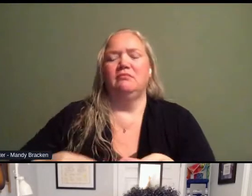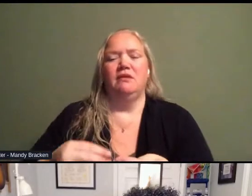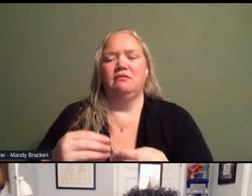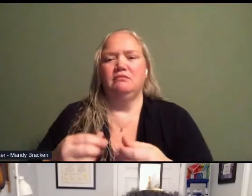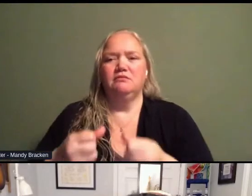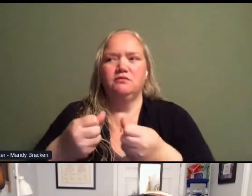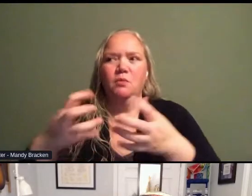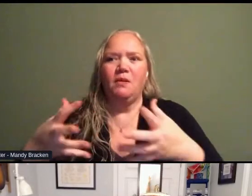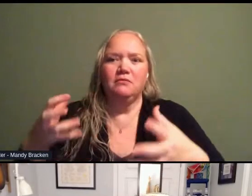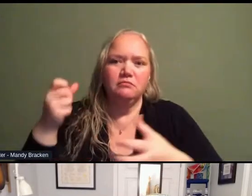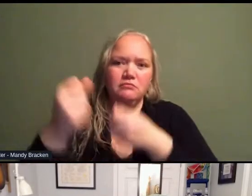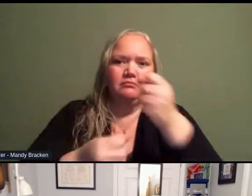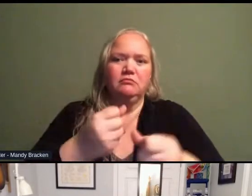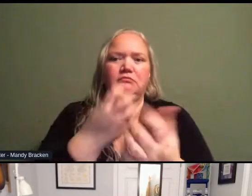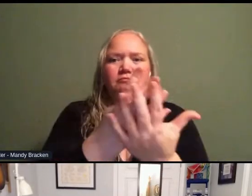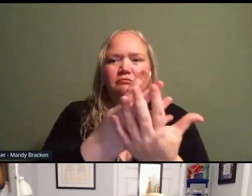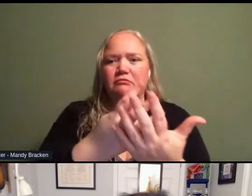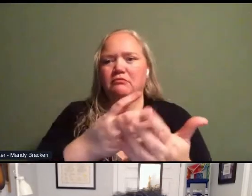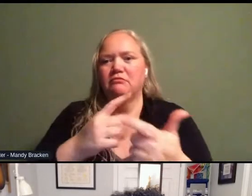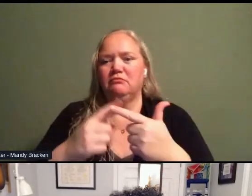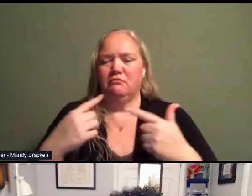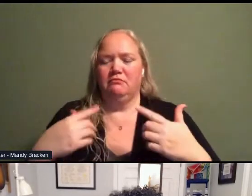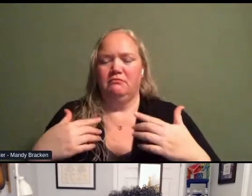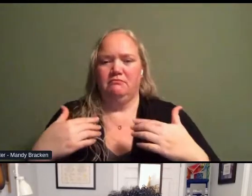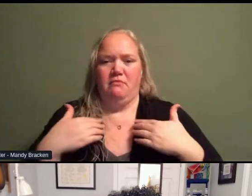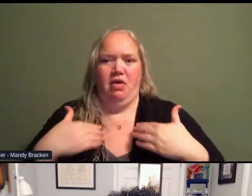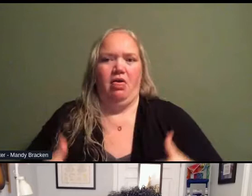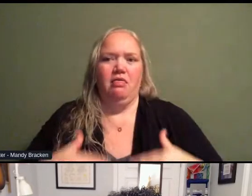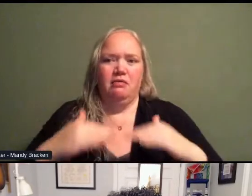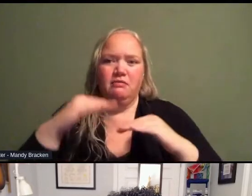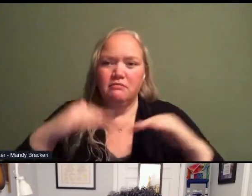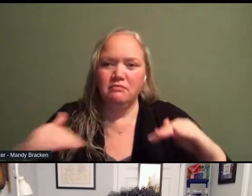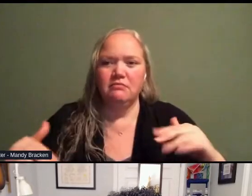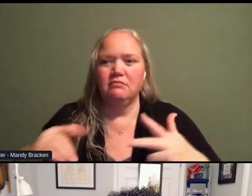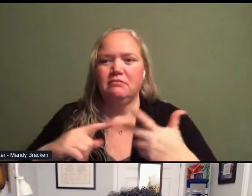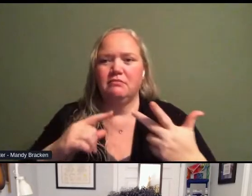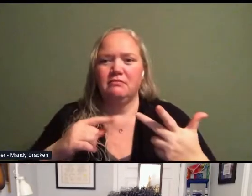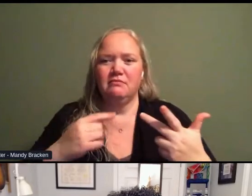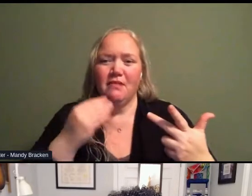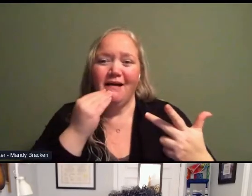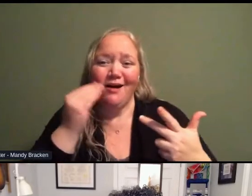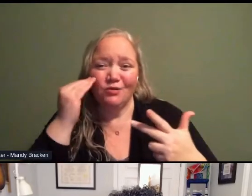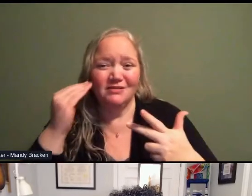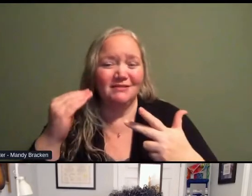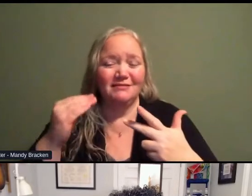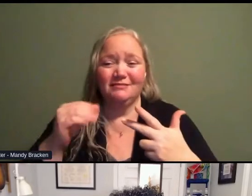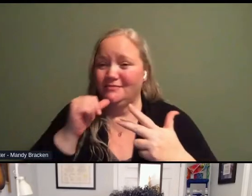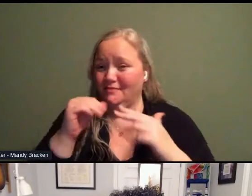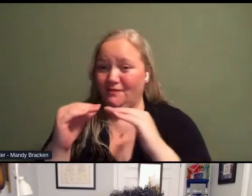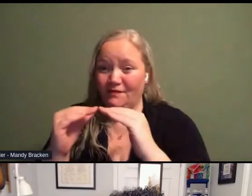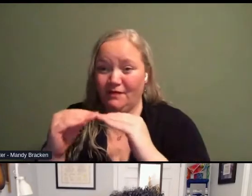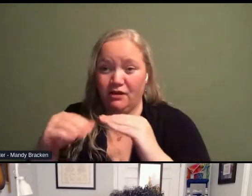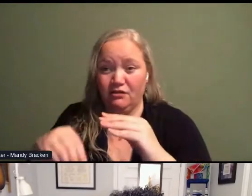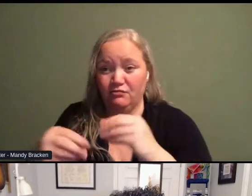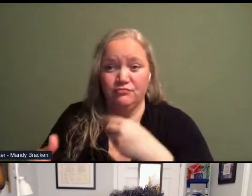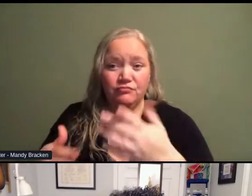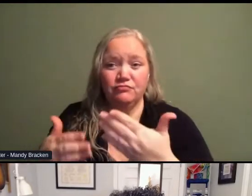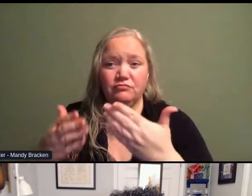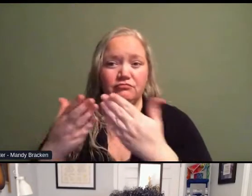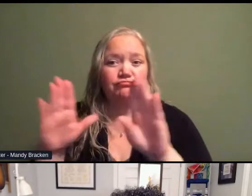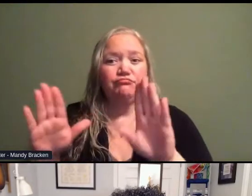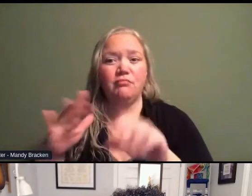inequities, housing injustice, and really understanding the impacts on people, health, healthcare systems,